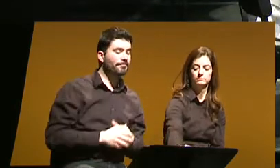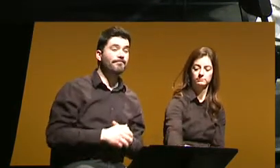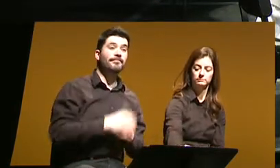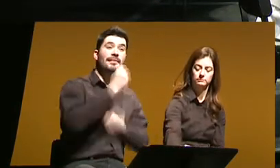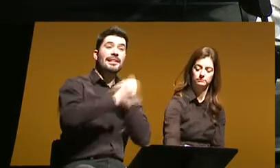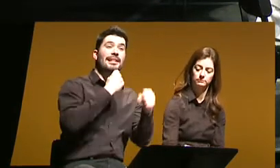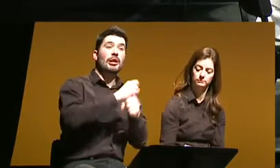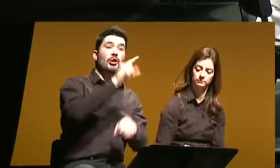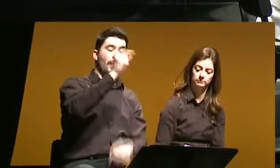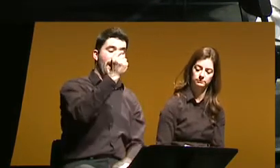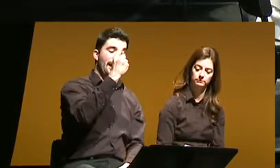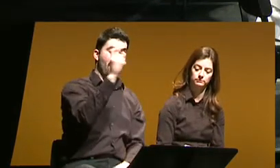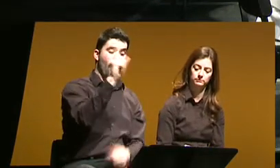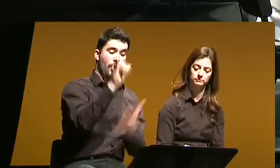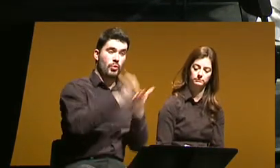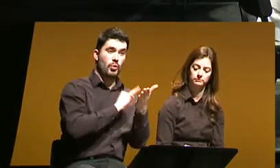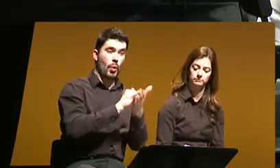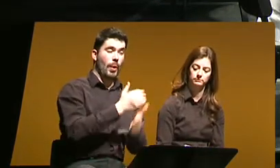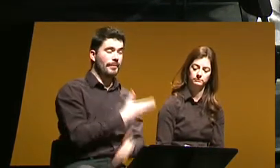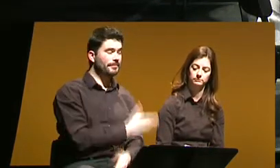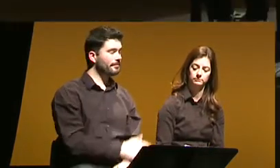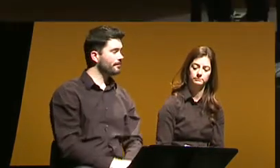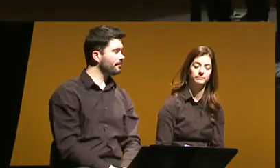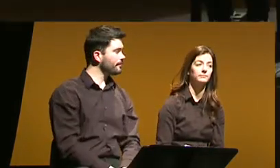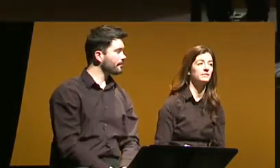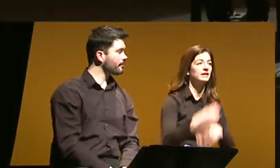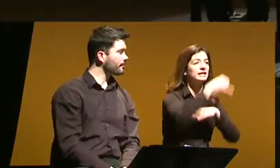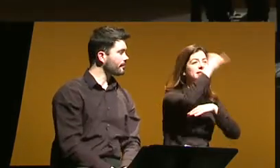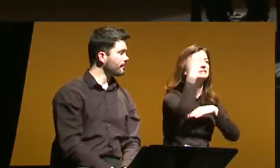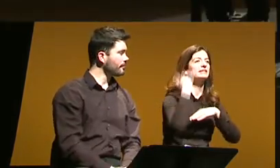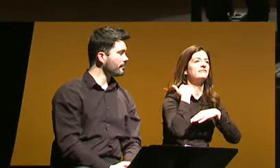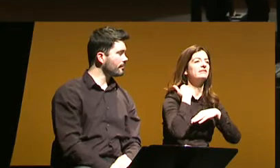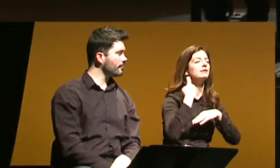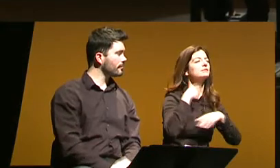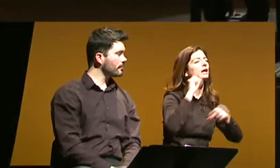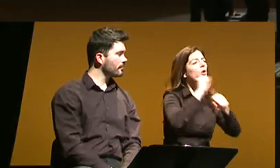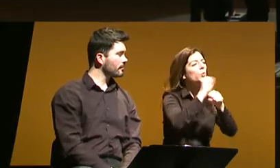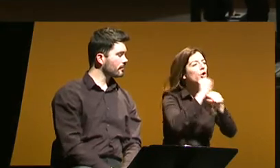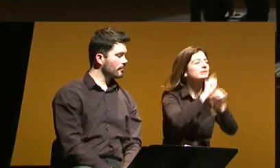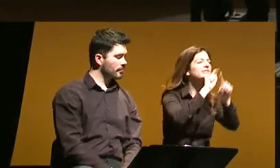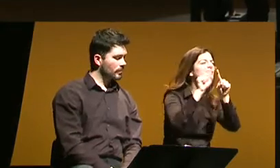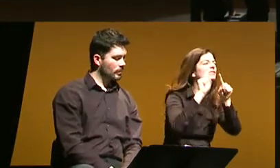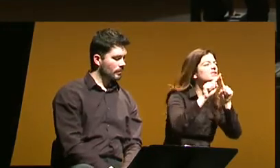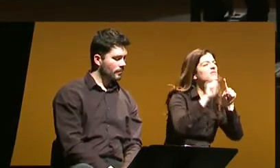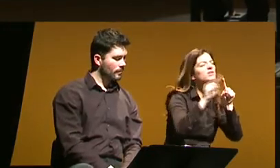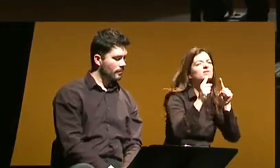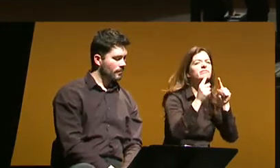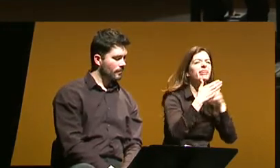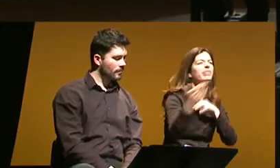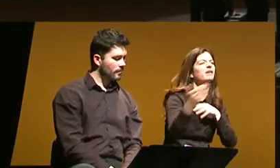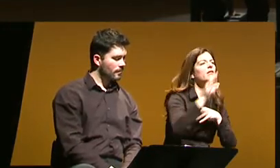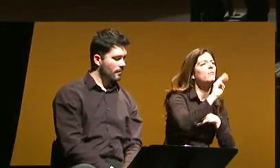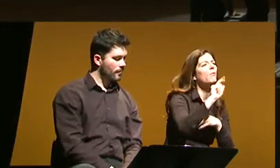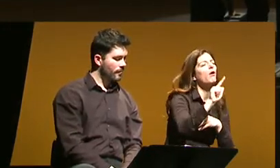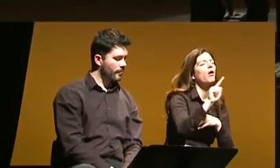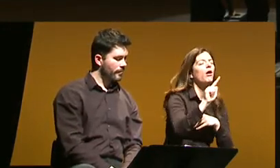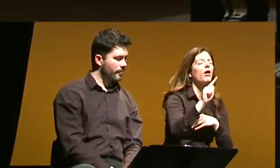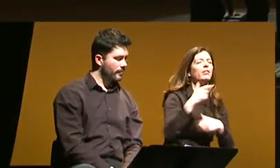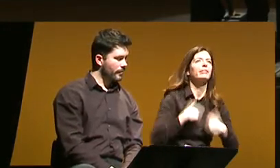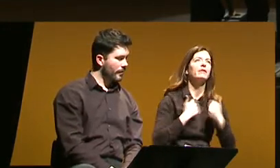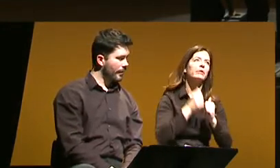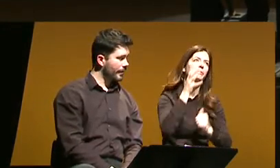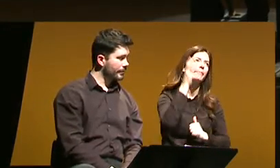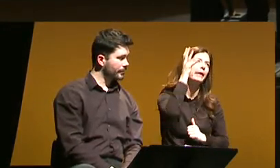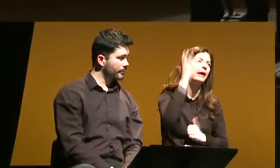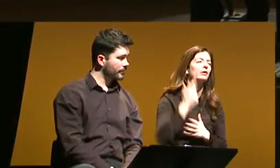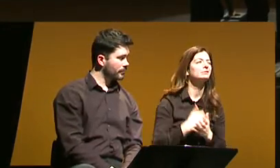2011. Long Island. I'm working odd jobs at the mall, living with my parents. I want something more from life. One day, I